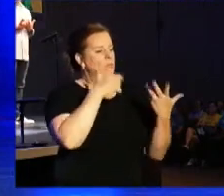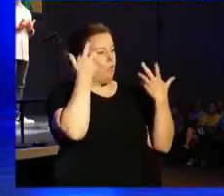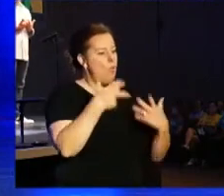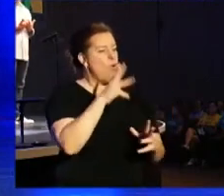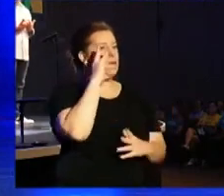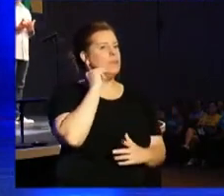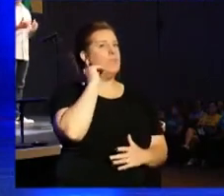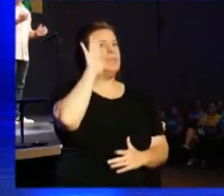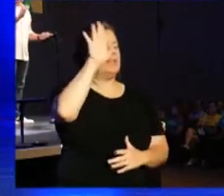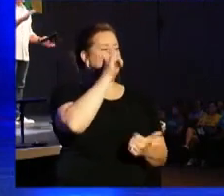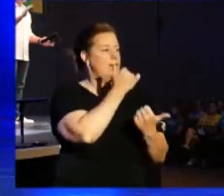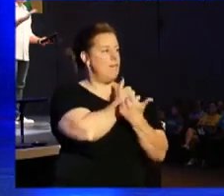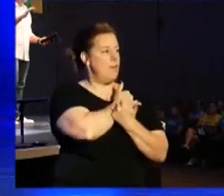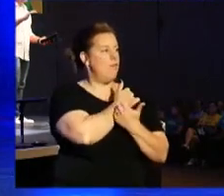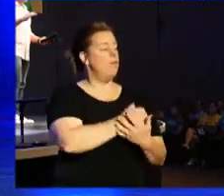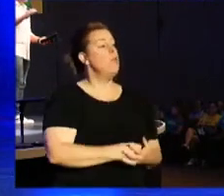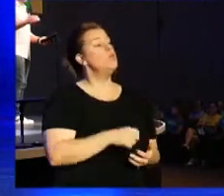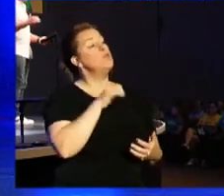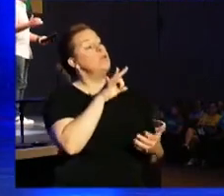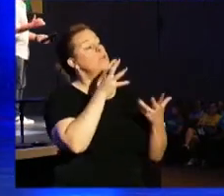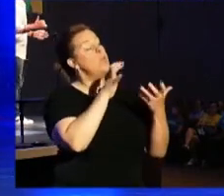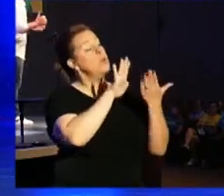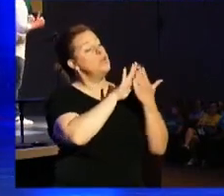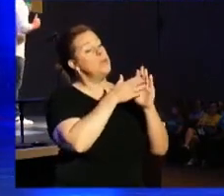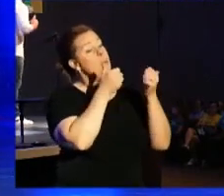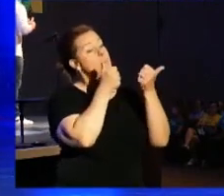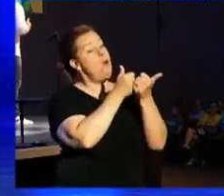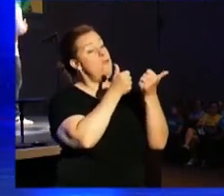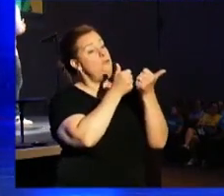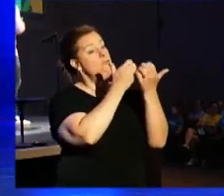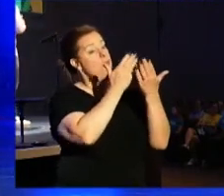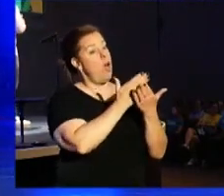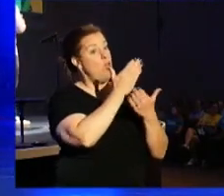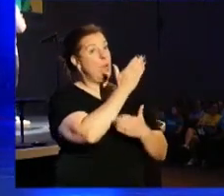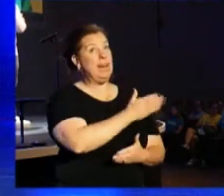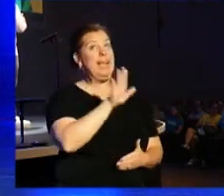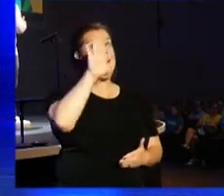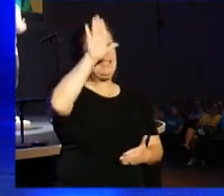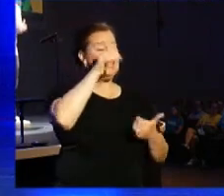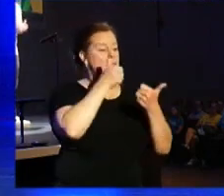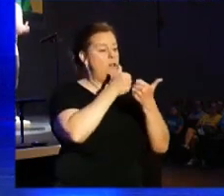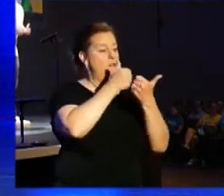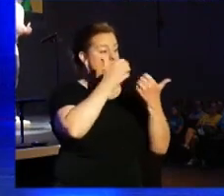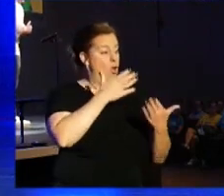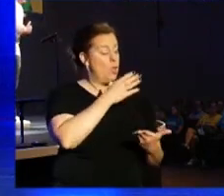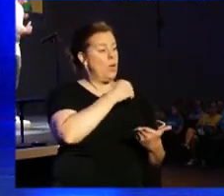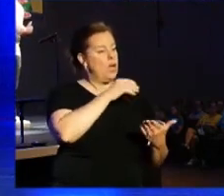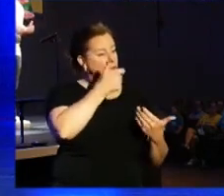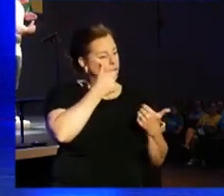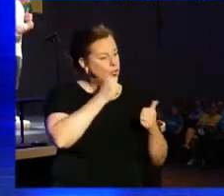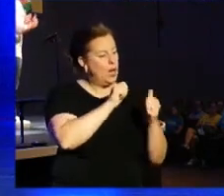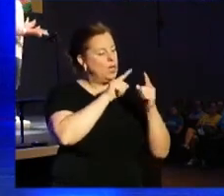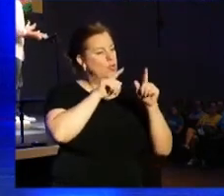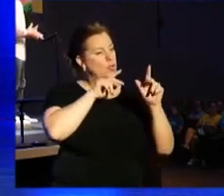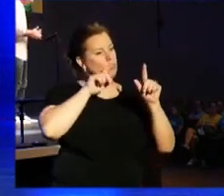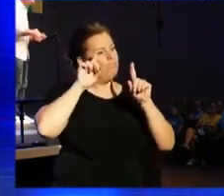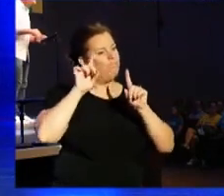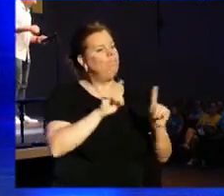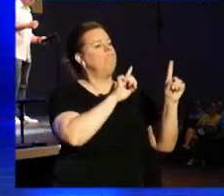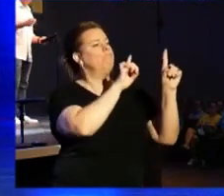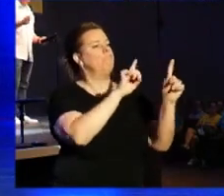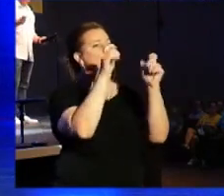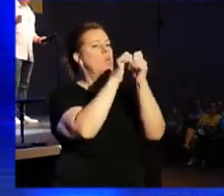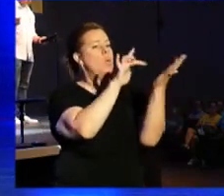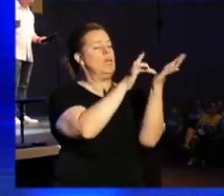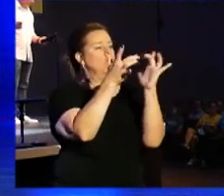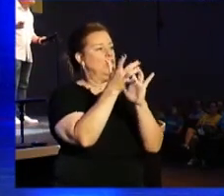But if we're going to be followers of Jesus Christ that are taking steps to walk with him, we have a part to play. And